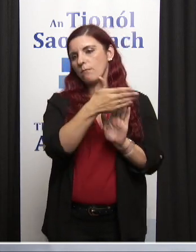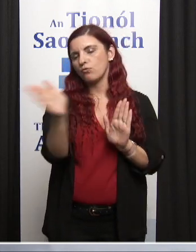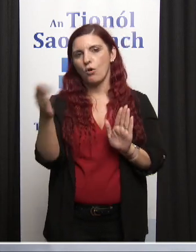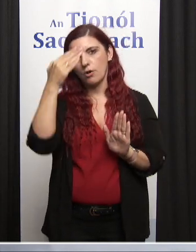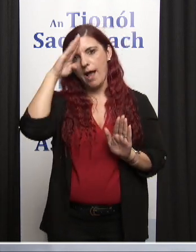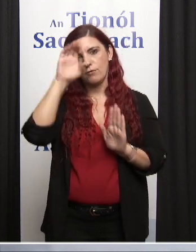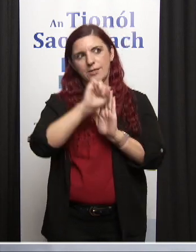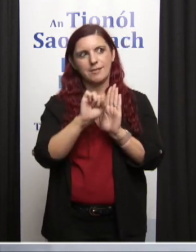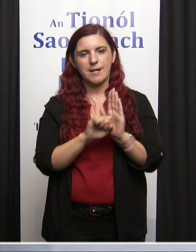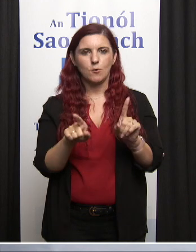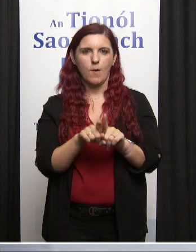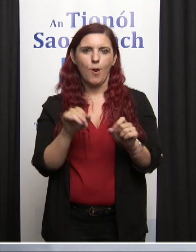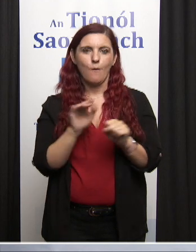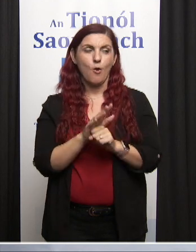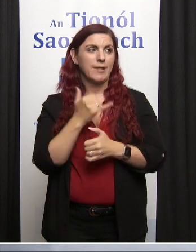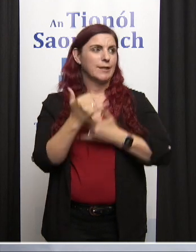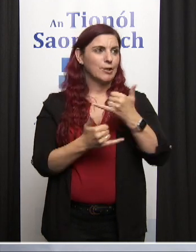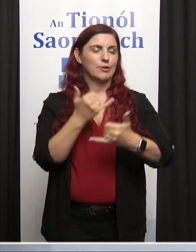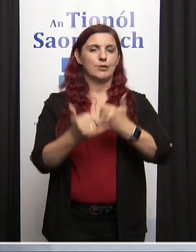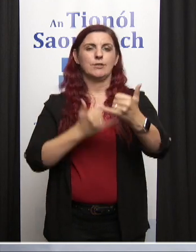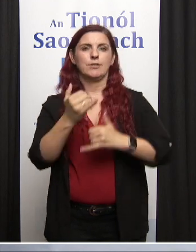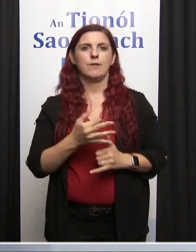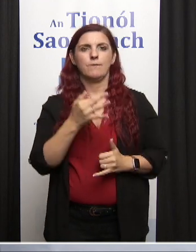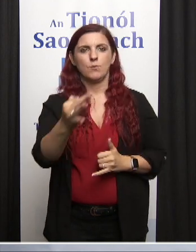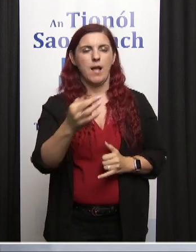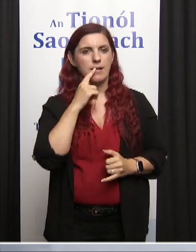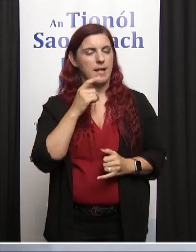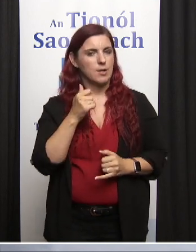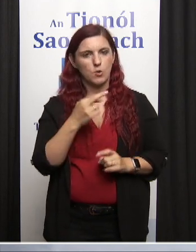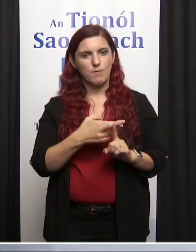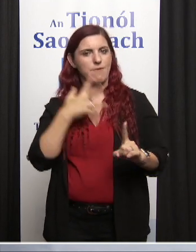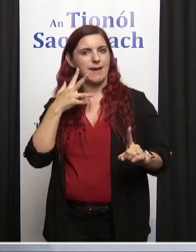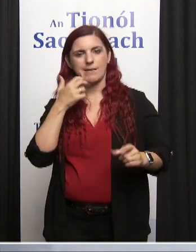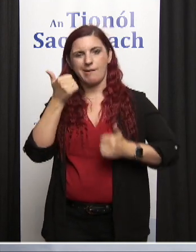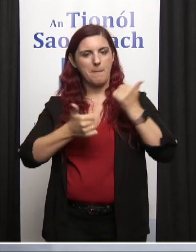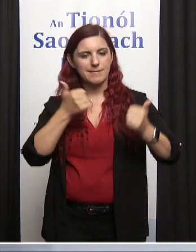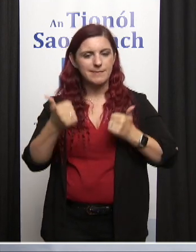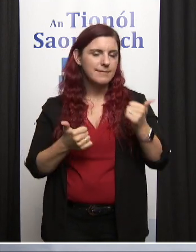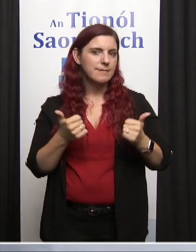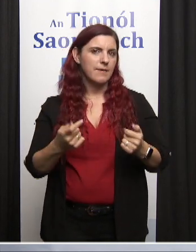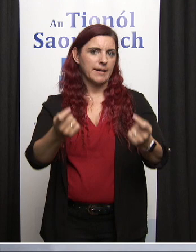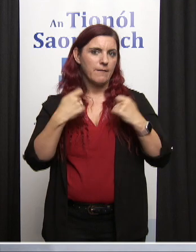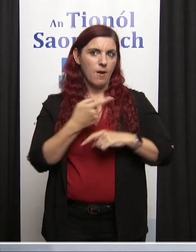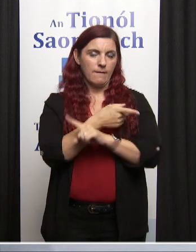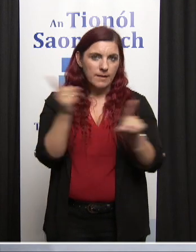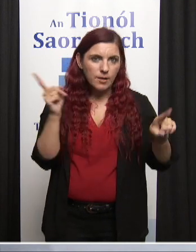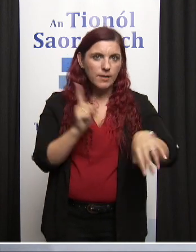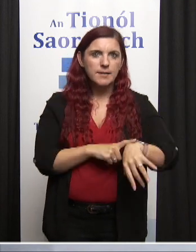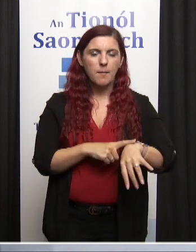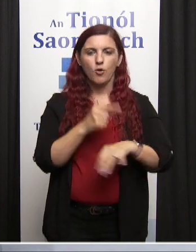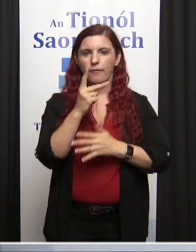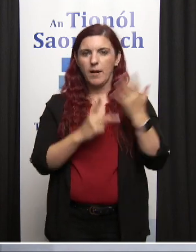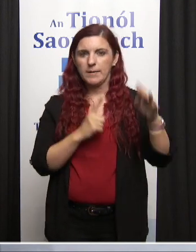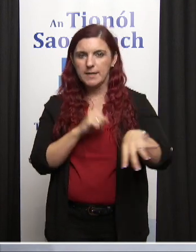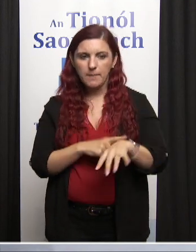state for generations to come, and that needs to be commended and recognised for the give of your time, your valuable time